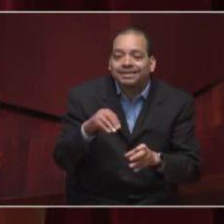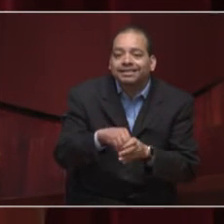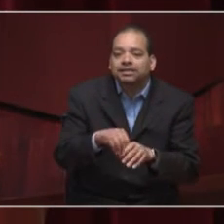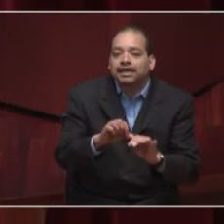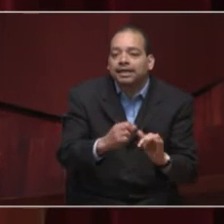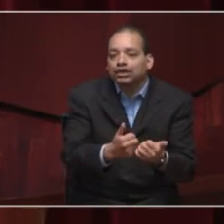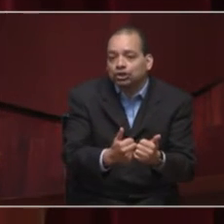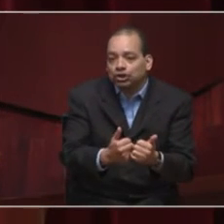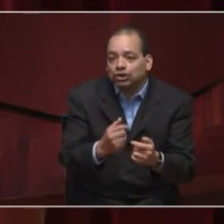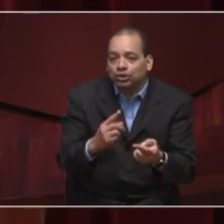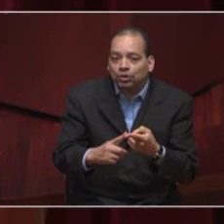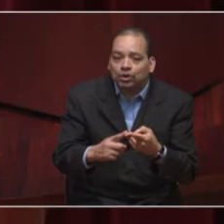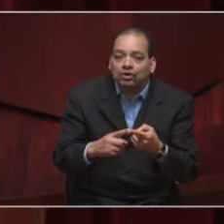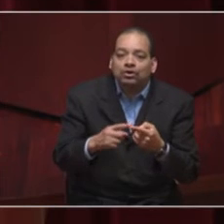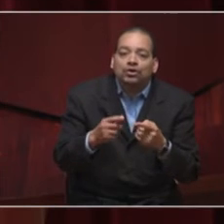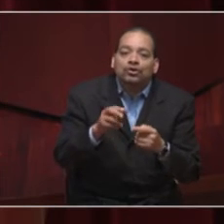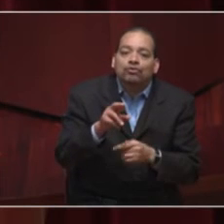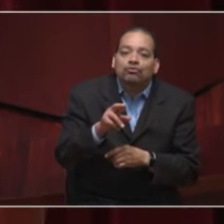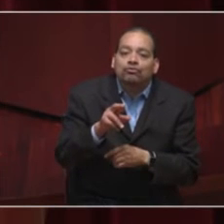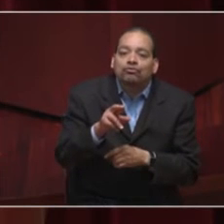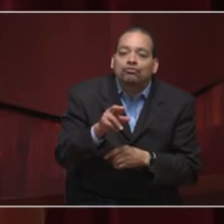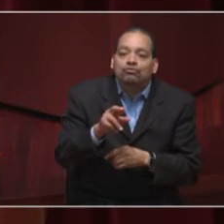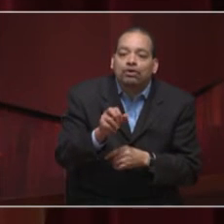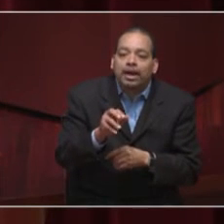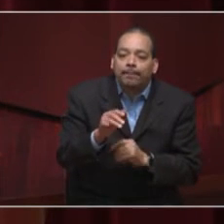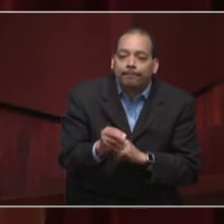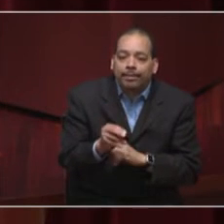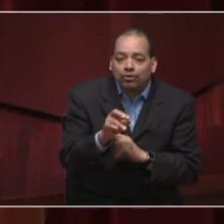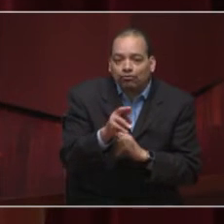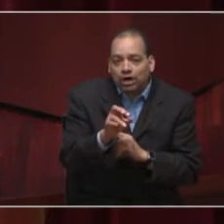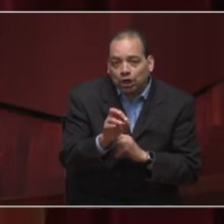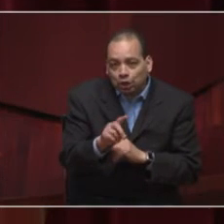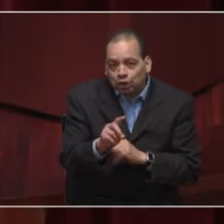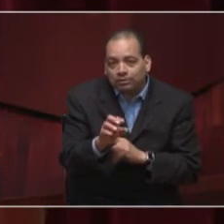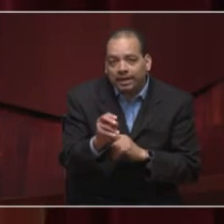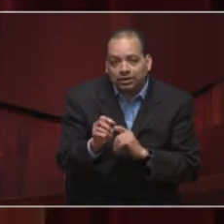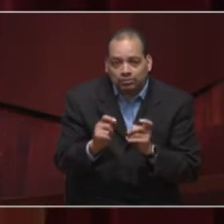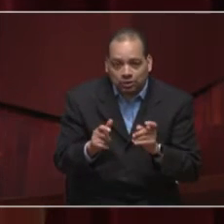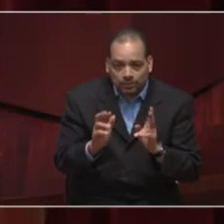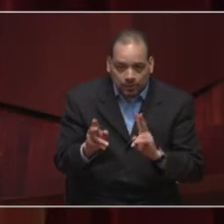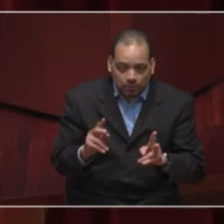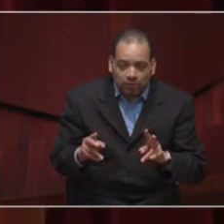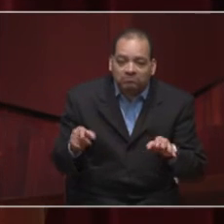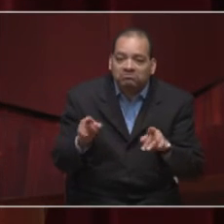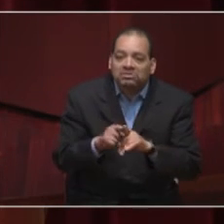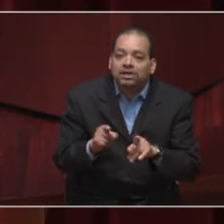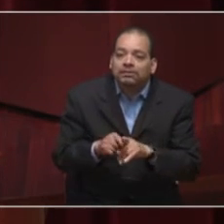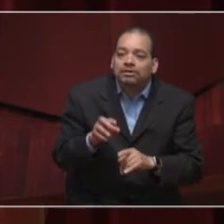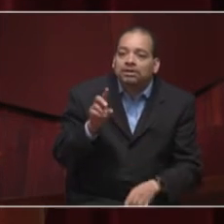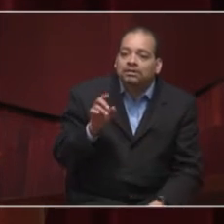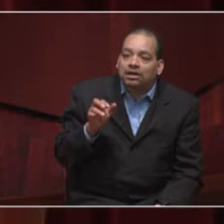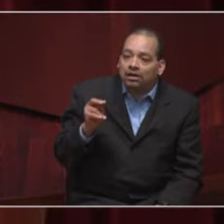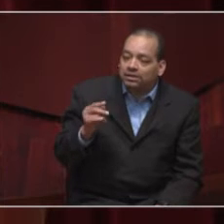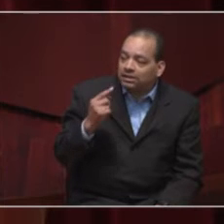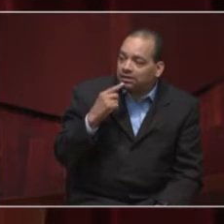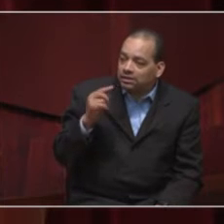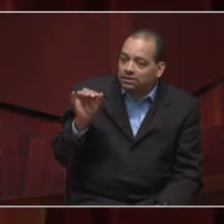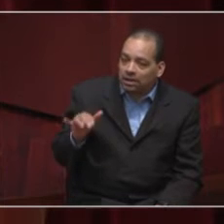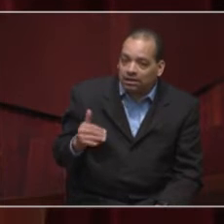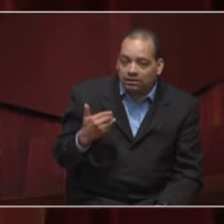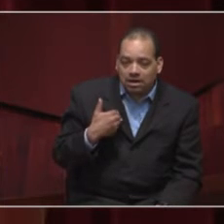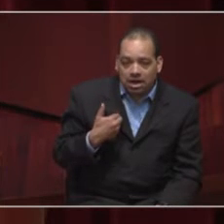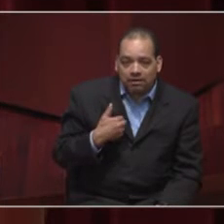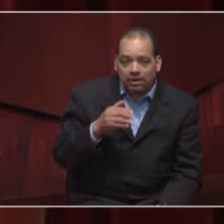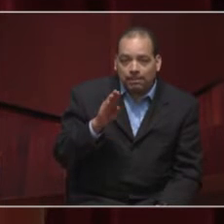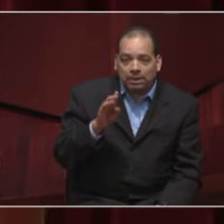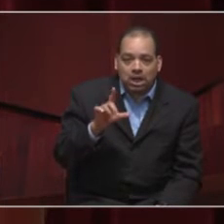records management, the RAM folks, and as Don said, through Records Express blog, we also